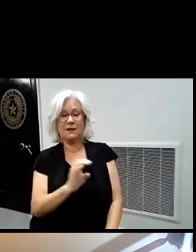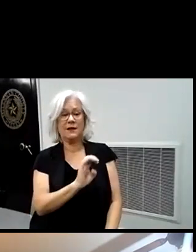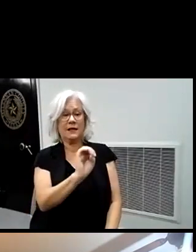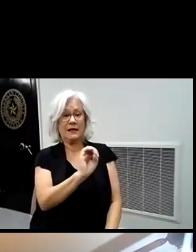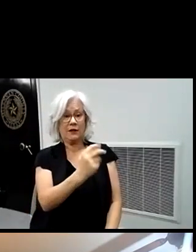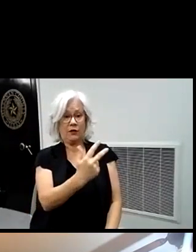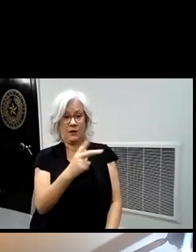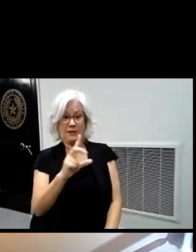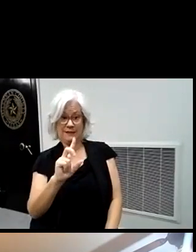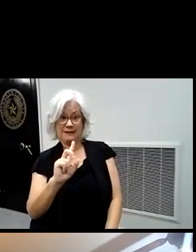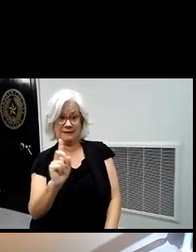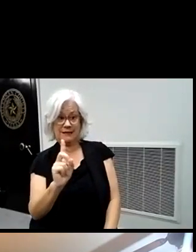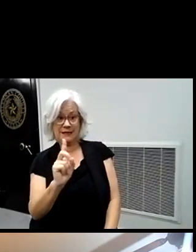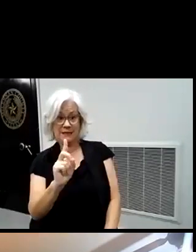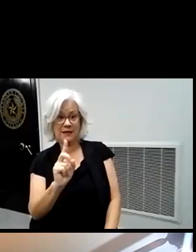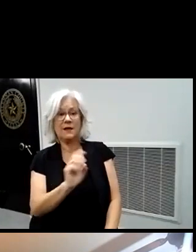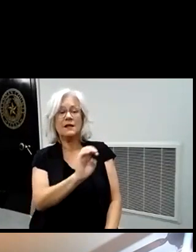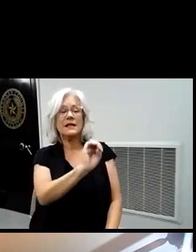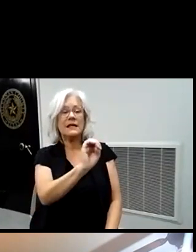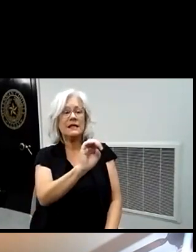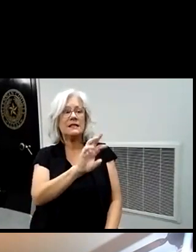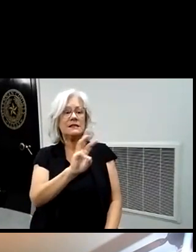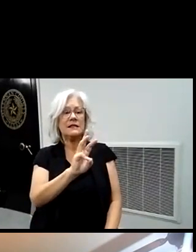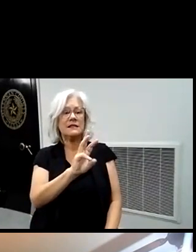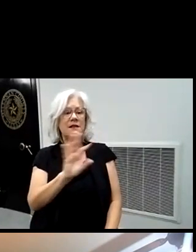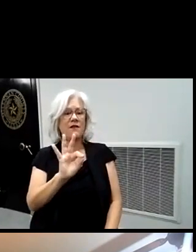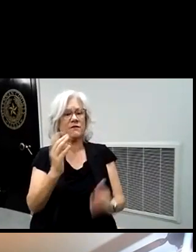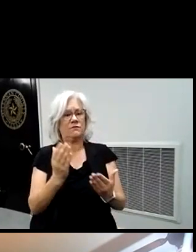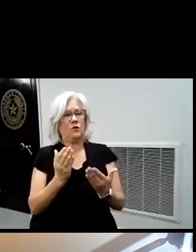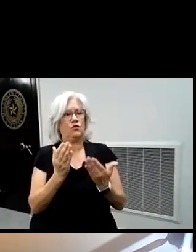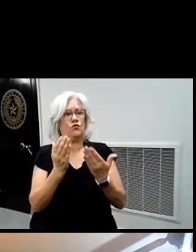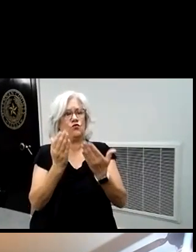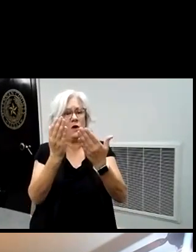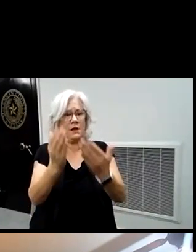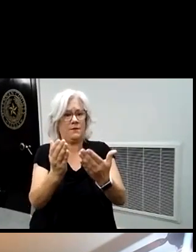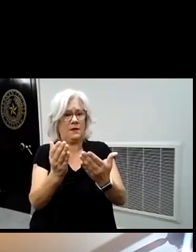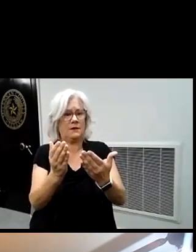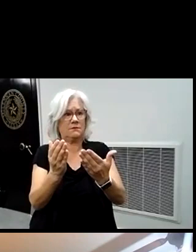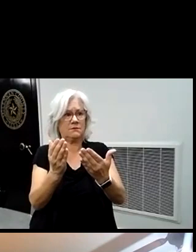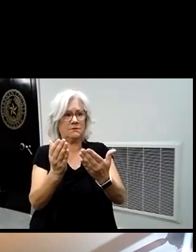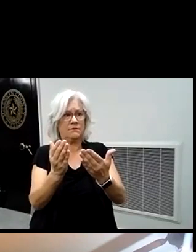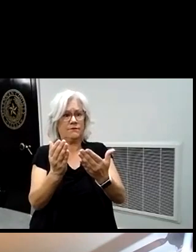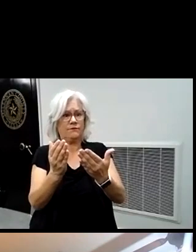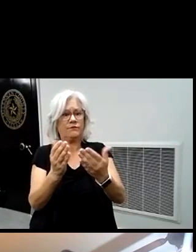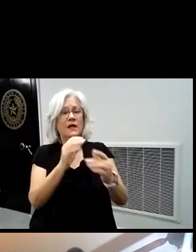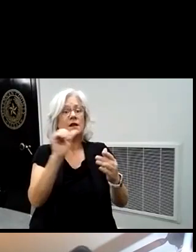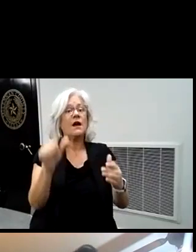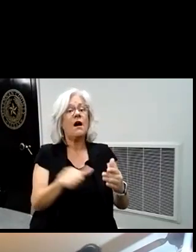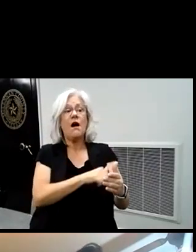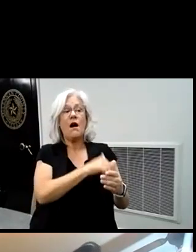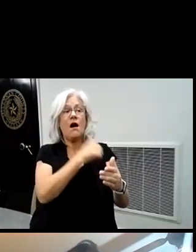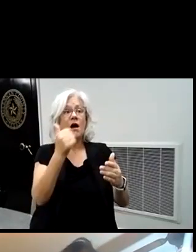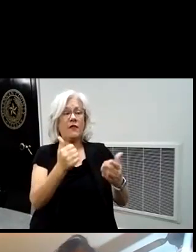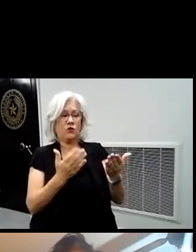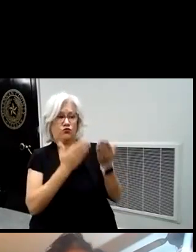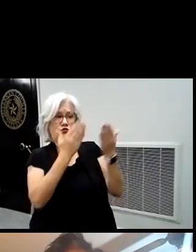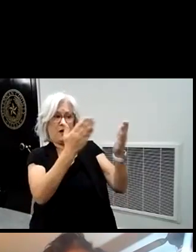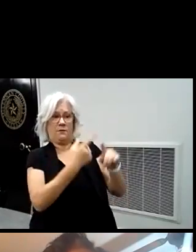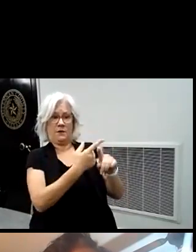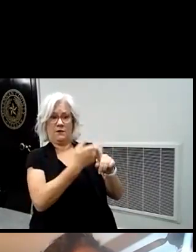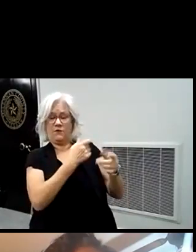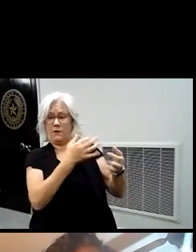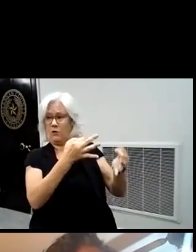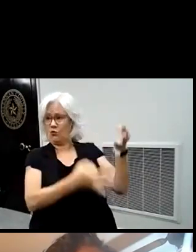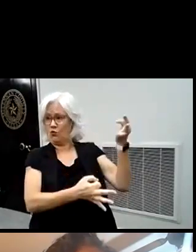E3D, and E6F. Are there any other pulls recommended by the court?